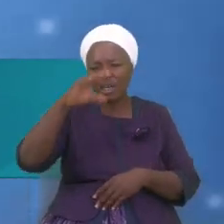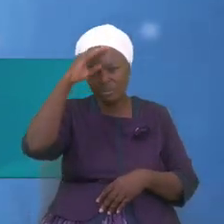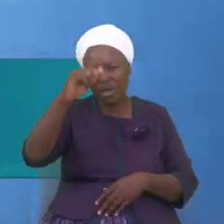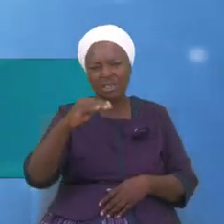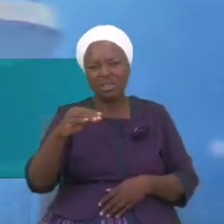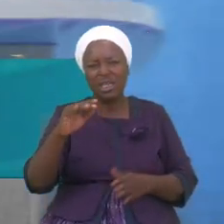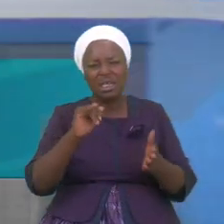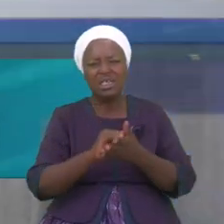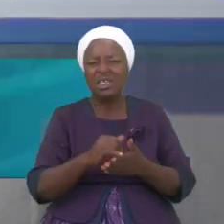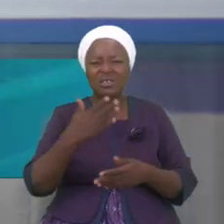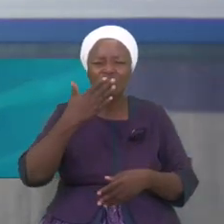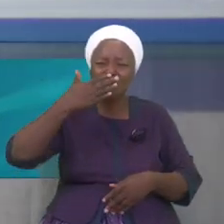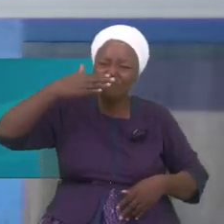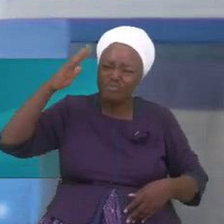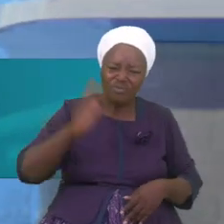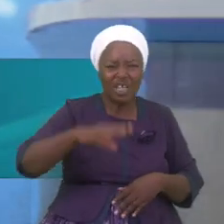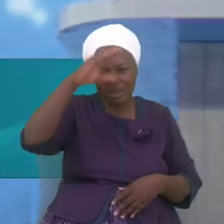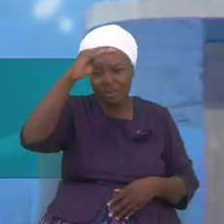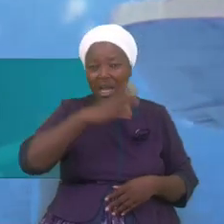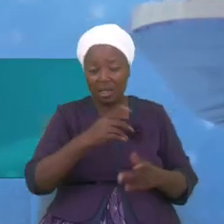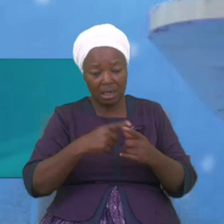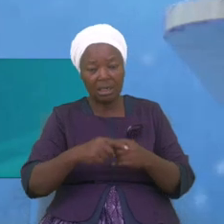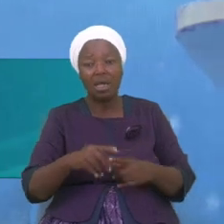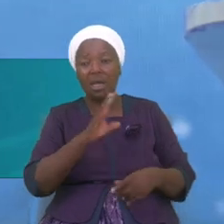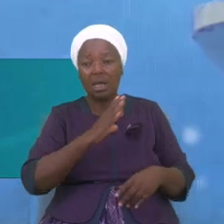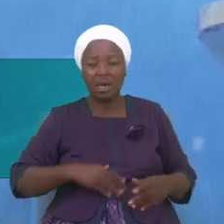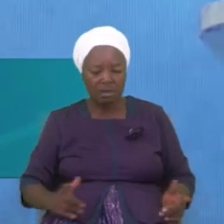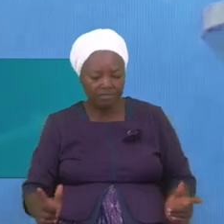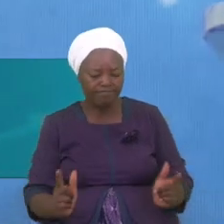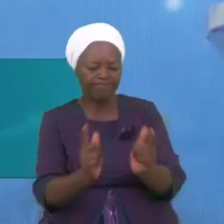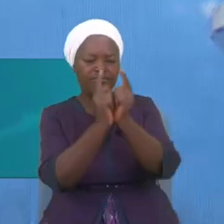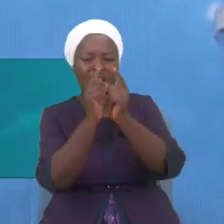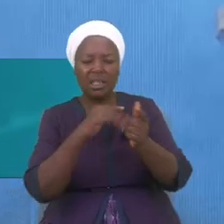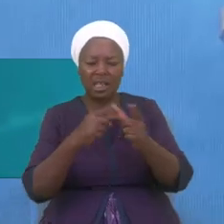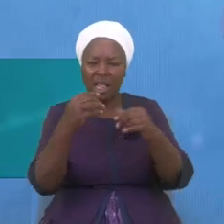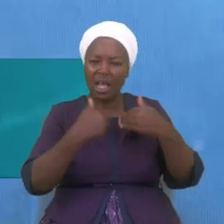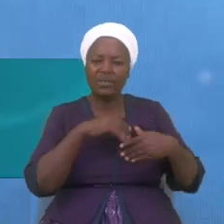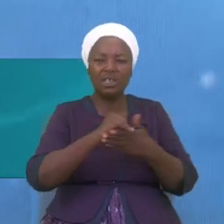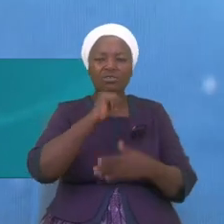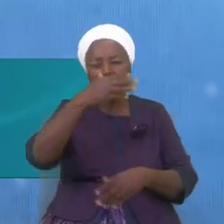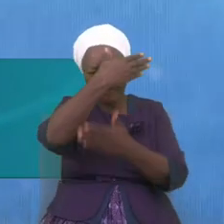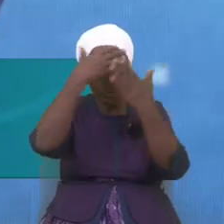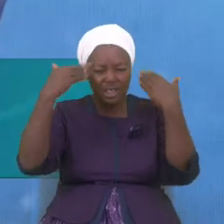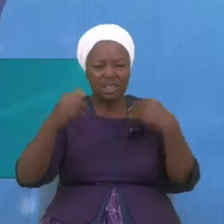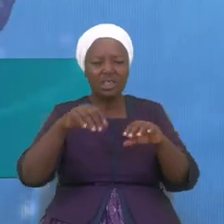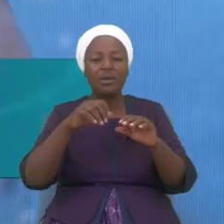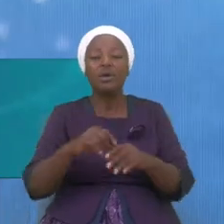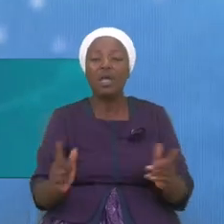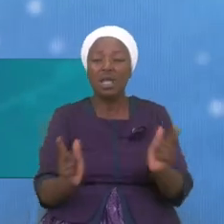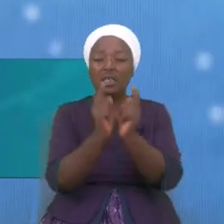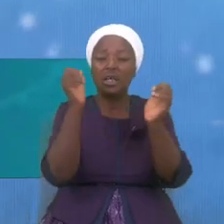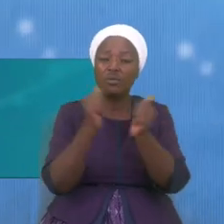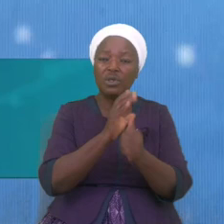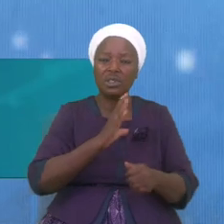then Christ met him and he had an unforgettable encounter with Christ. His life